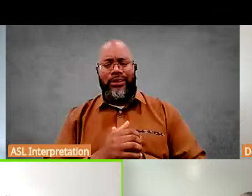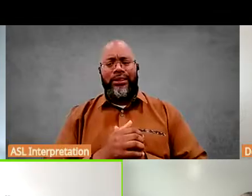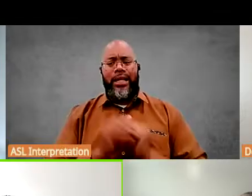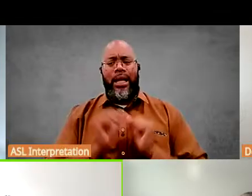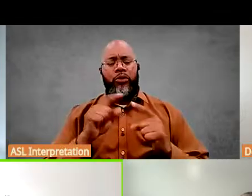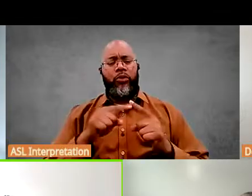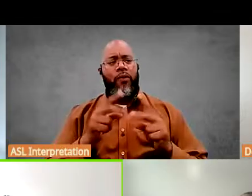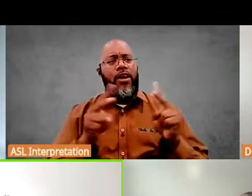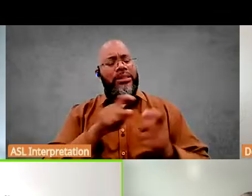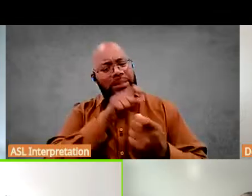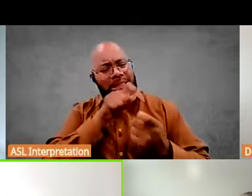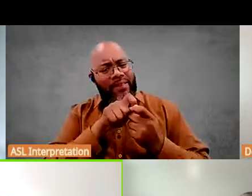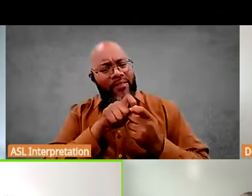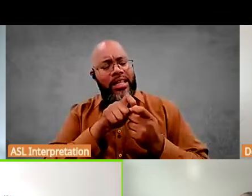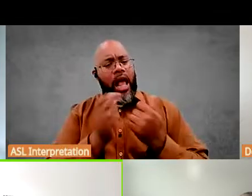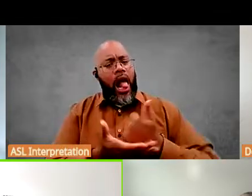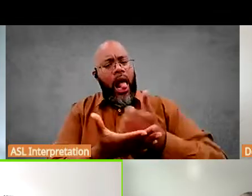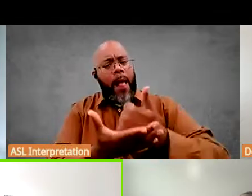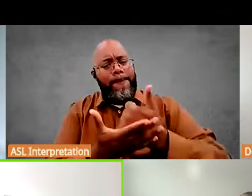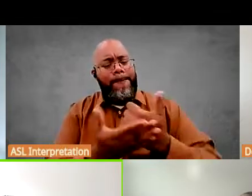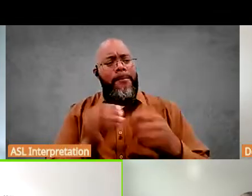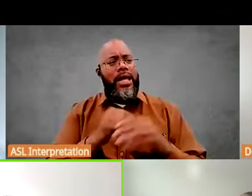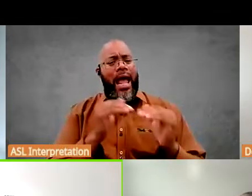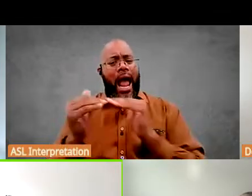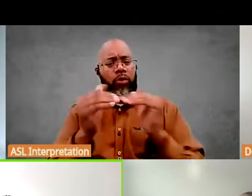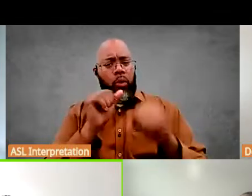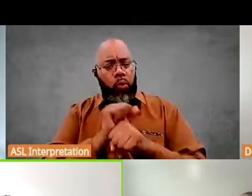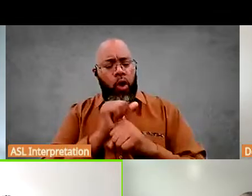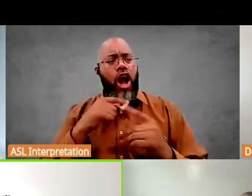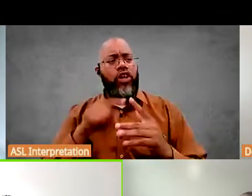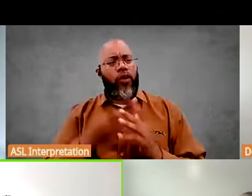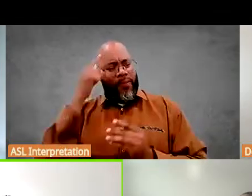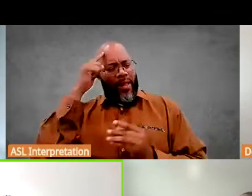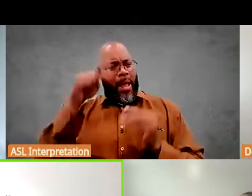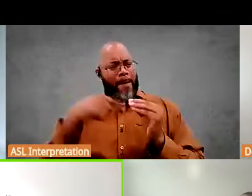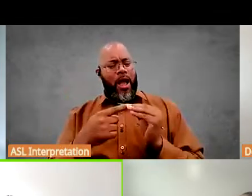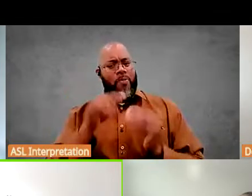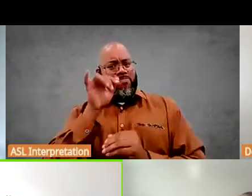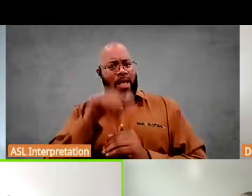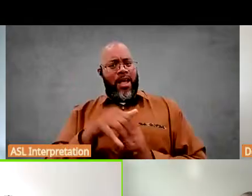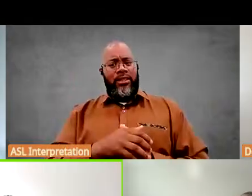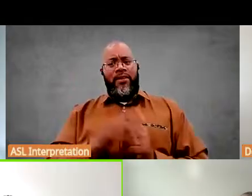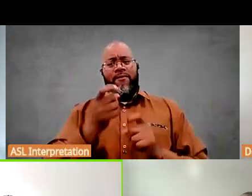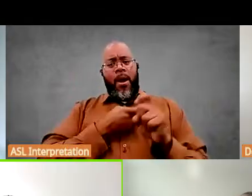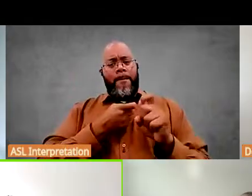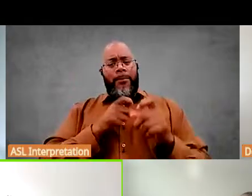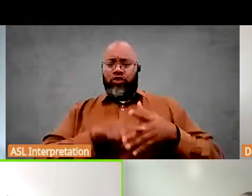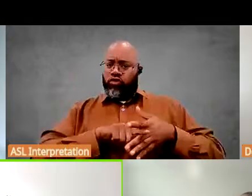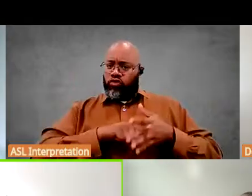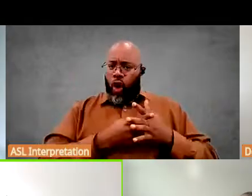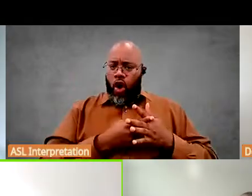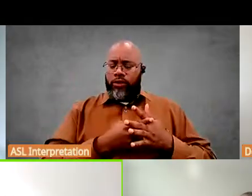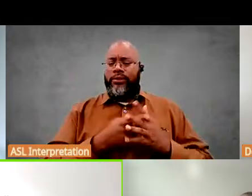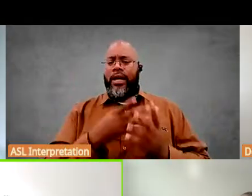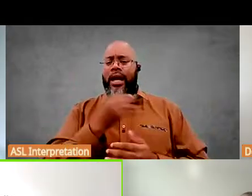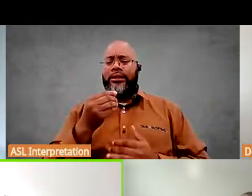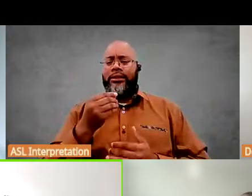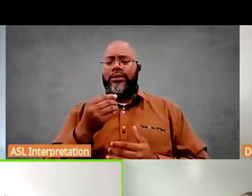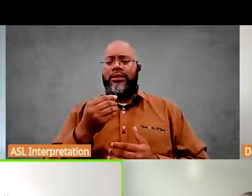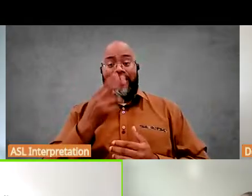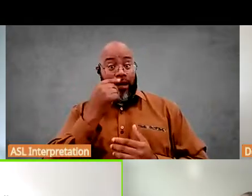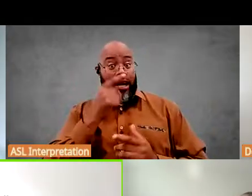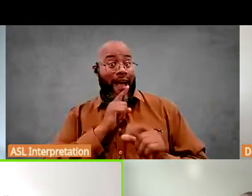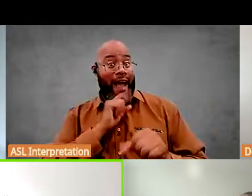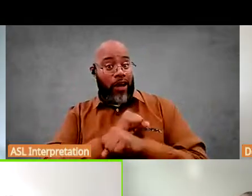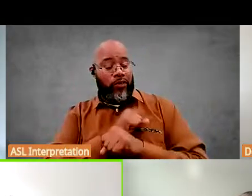very specifically aid in kind of equity work? So I started thinking about that from the very start. And it was funny actually,